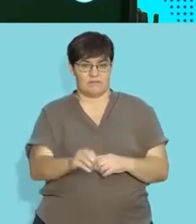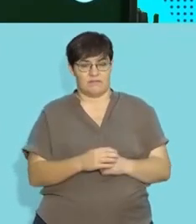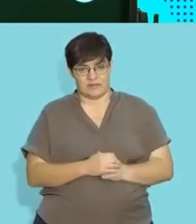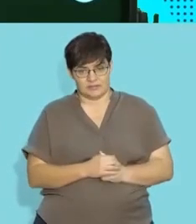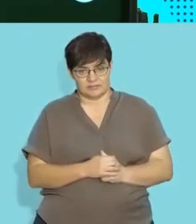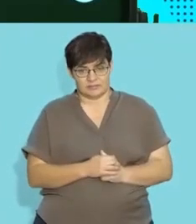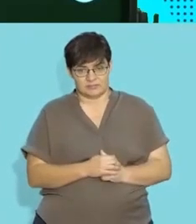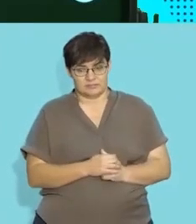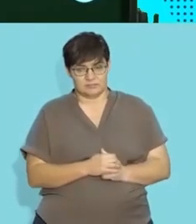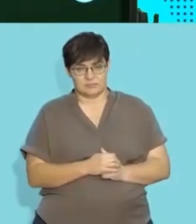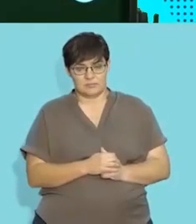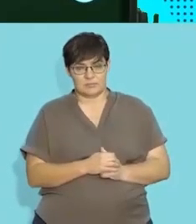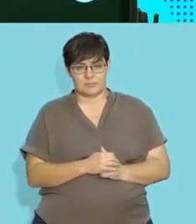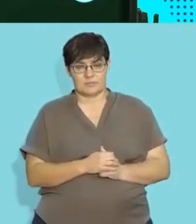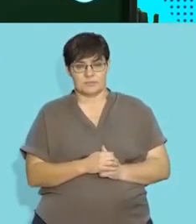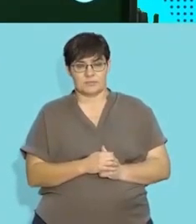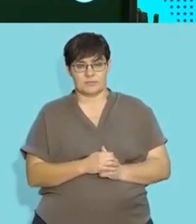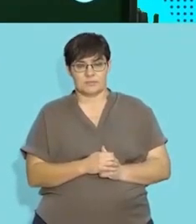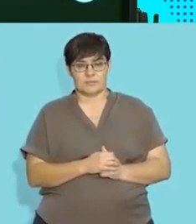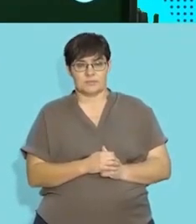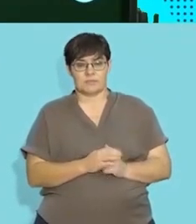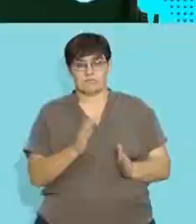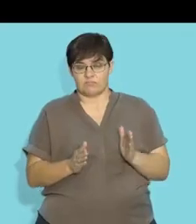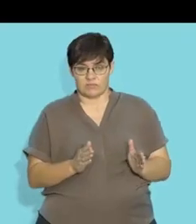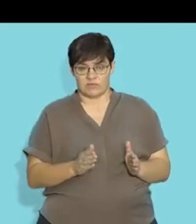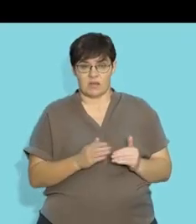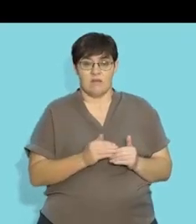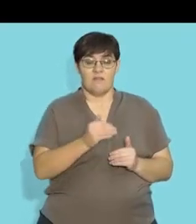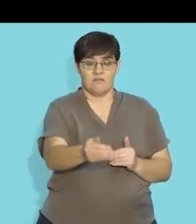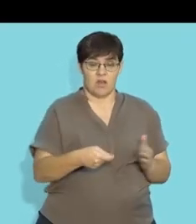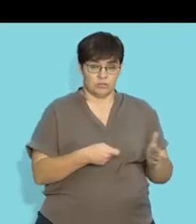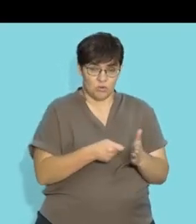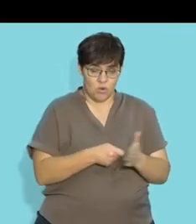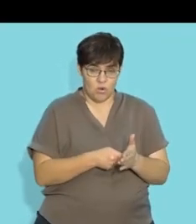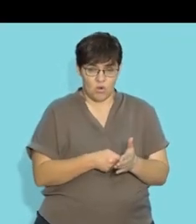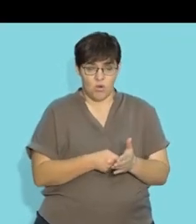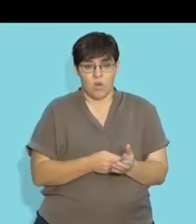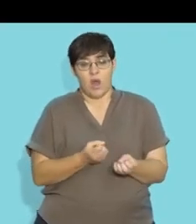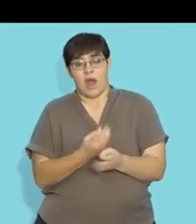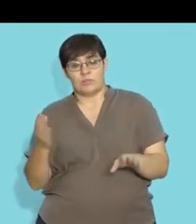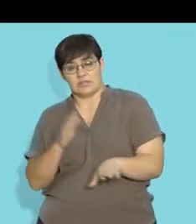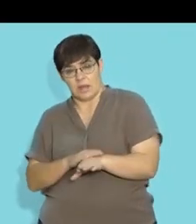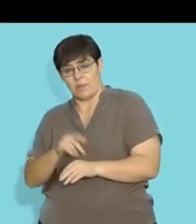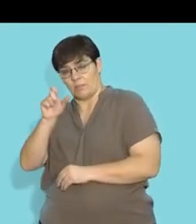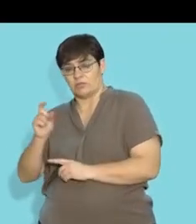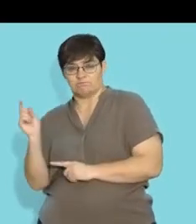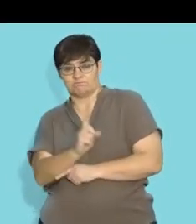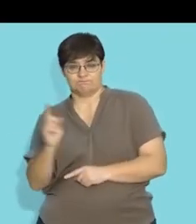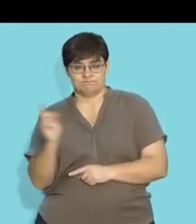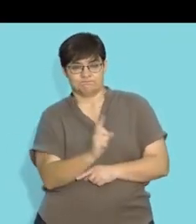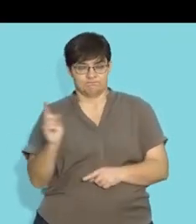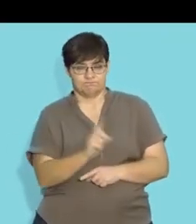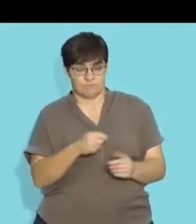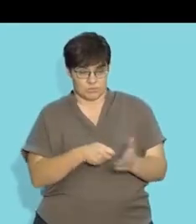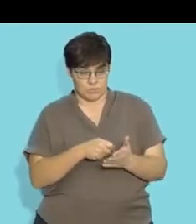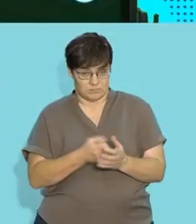strong relationship between that, okay? Between the distance from the store and how many times will a person go to the store.